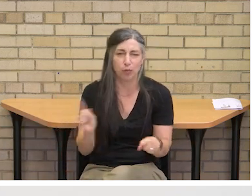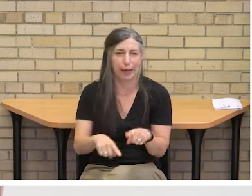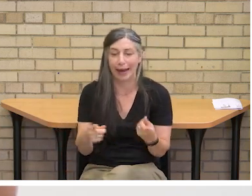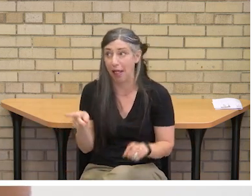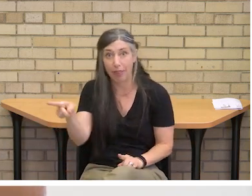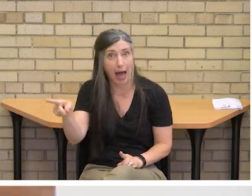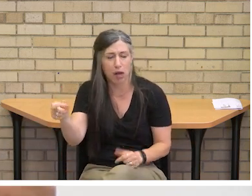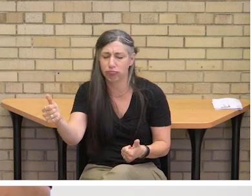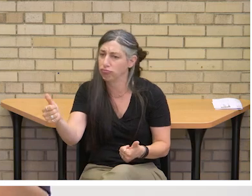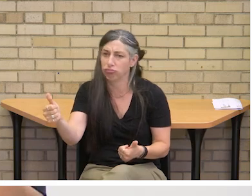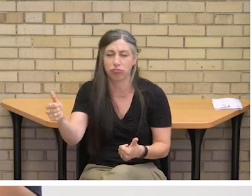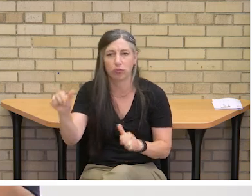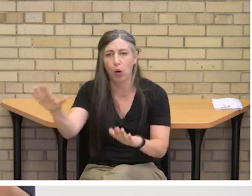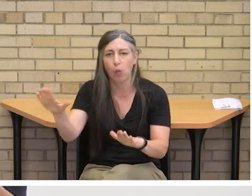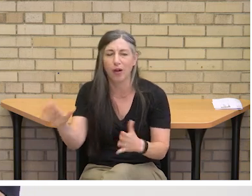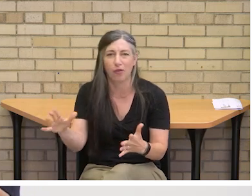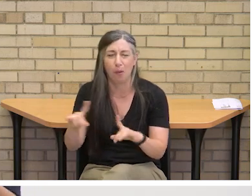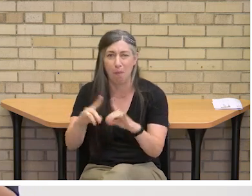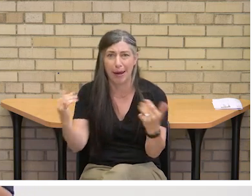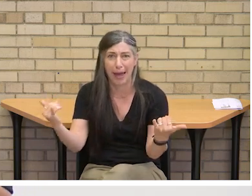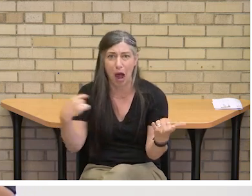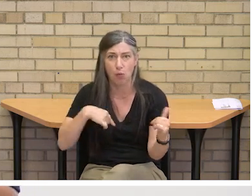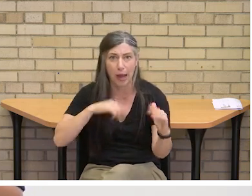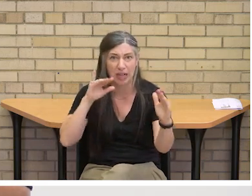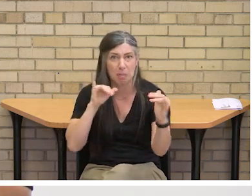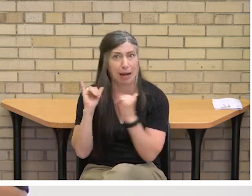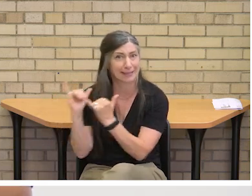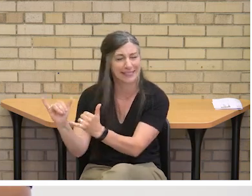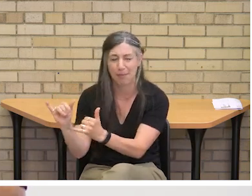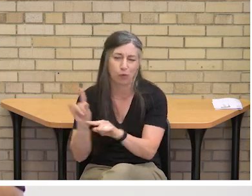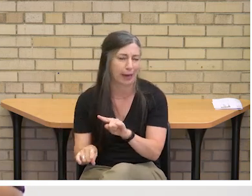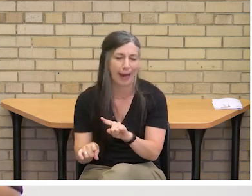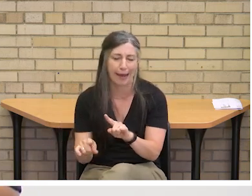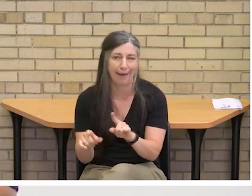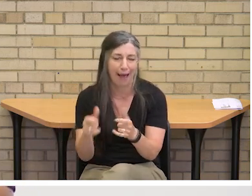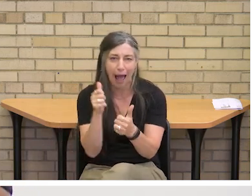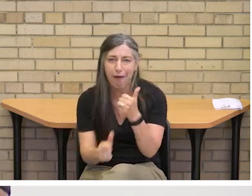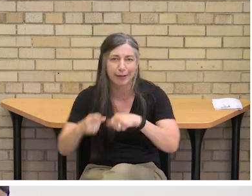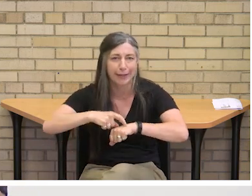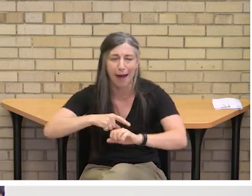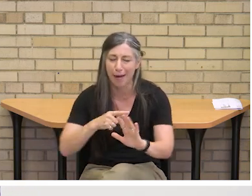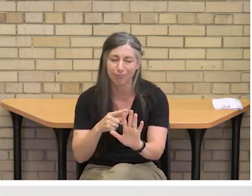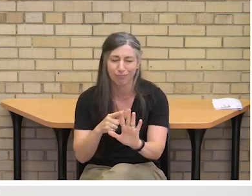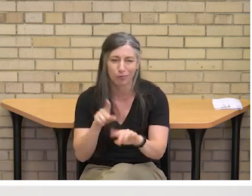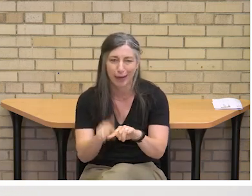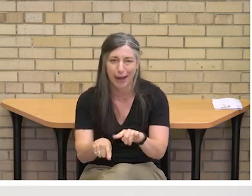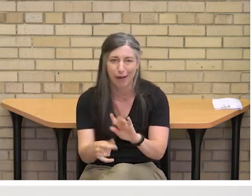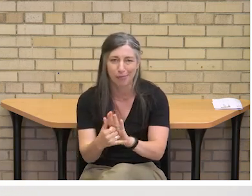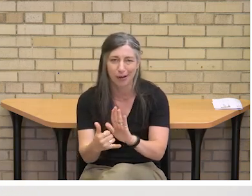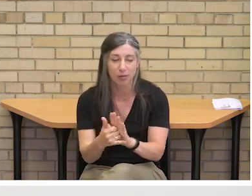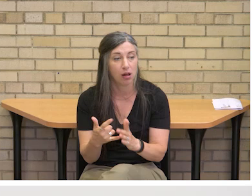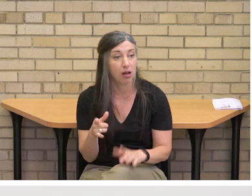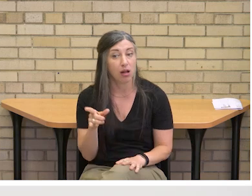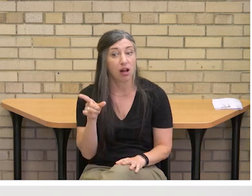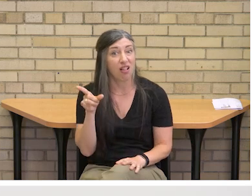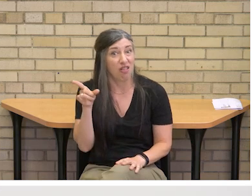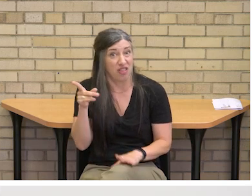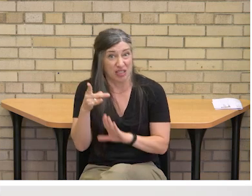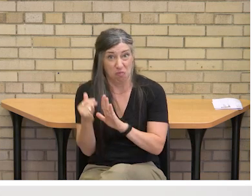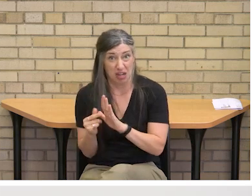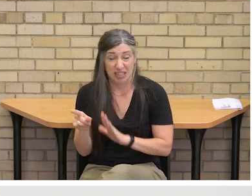great success, but it definitely set a bar that really can't be achieved on a regular project. The construction methods for that project